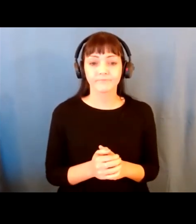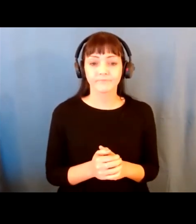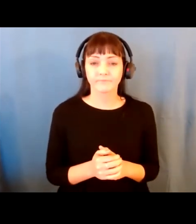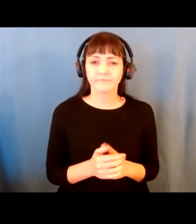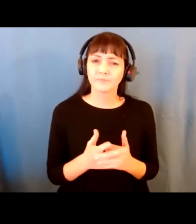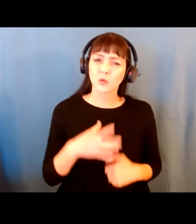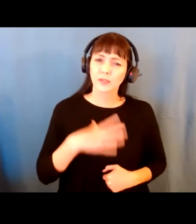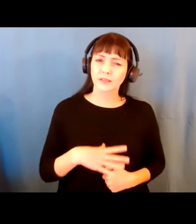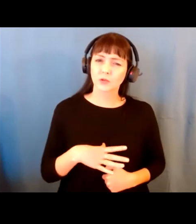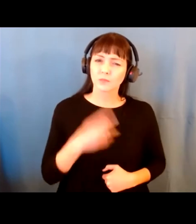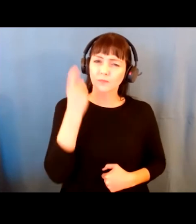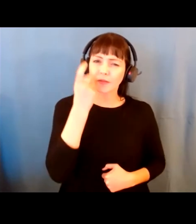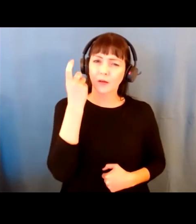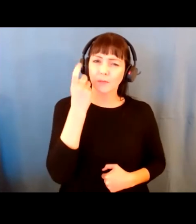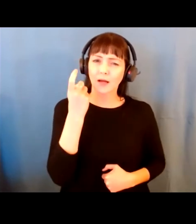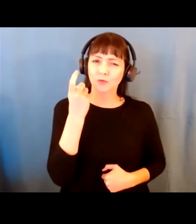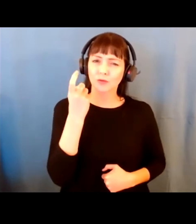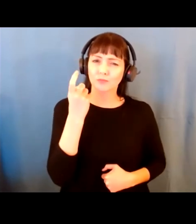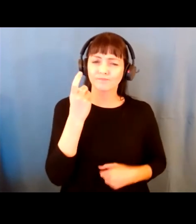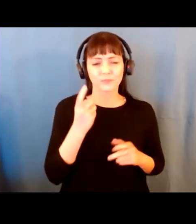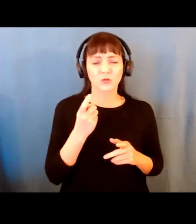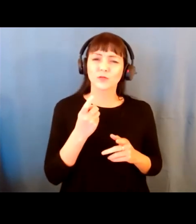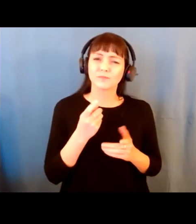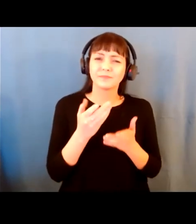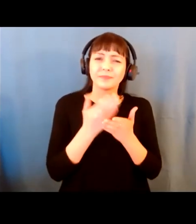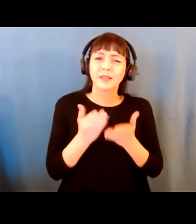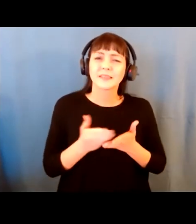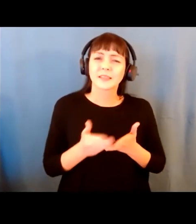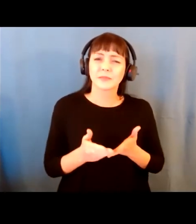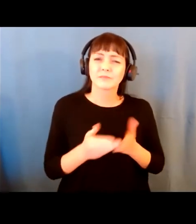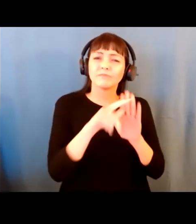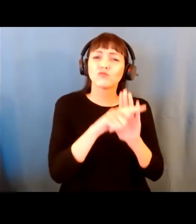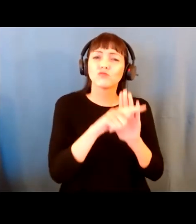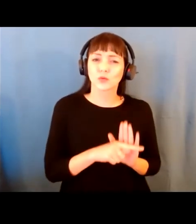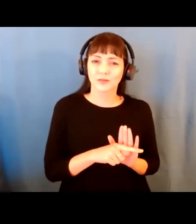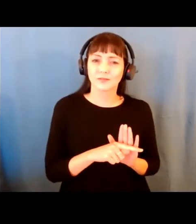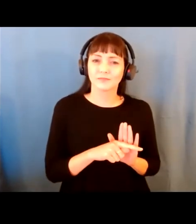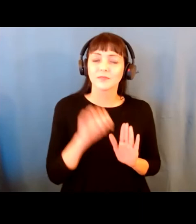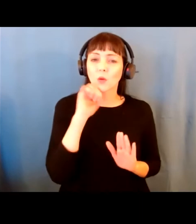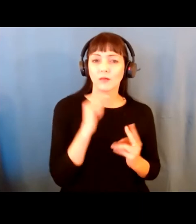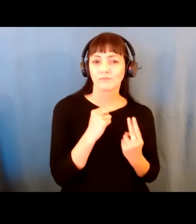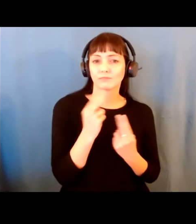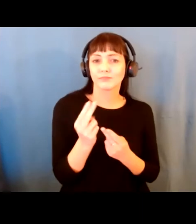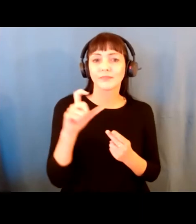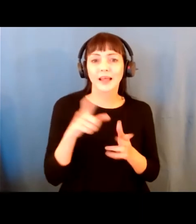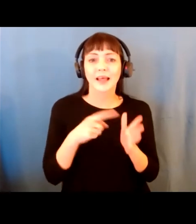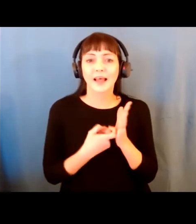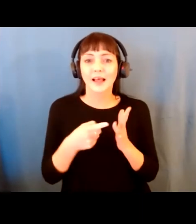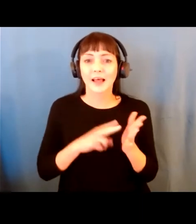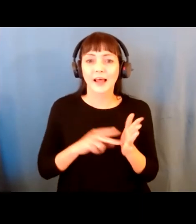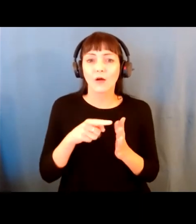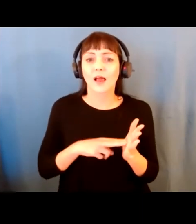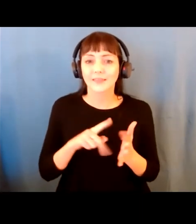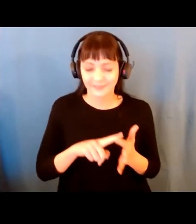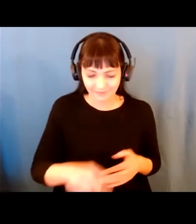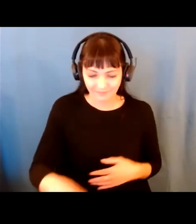important housekeeping essentials. So I'm going to pass over to my colleague, Caroline, to explain. Thank you, Caroline.